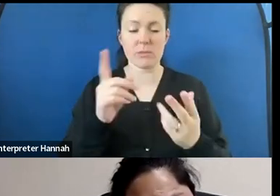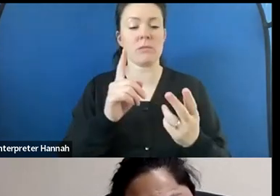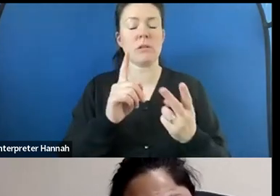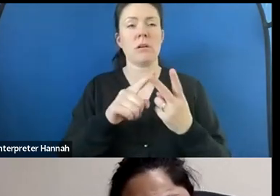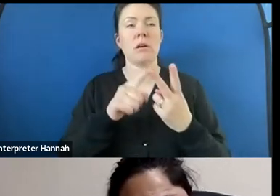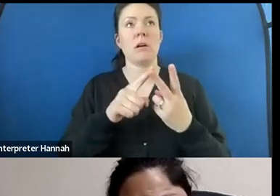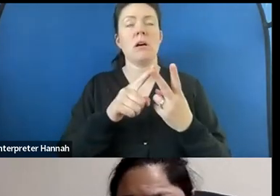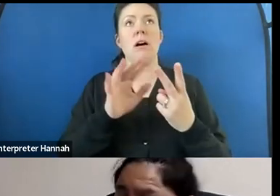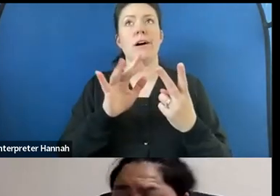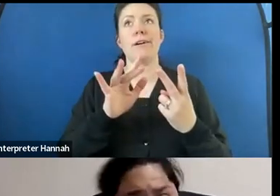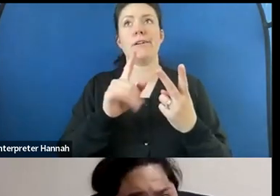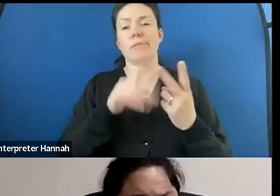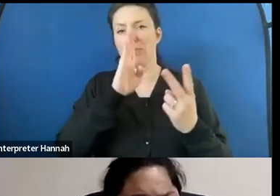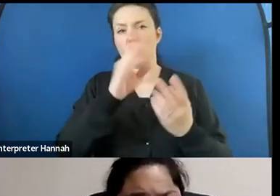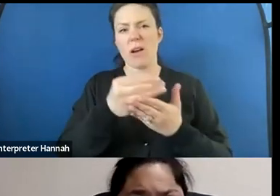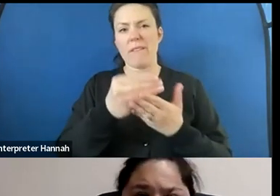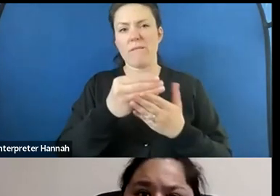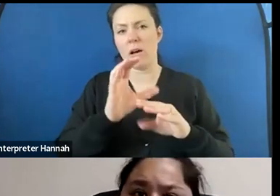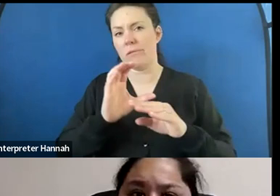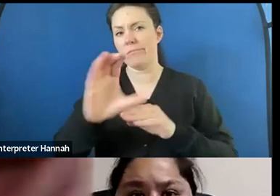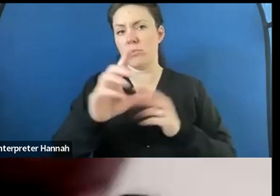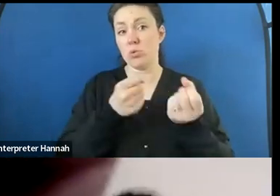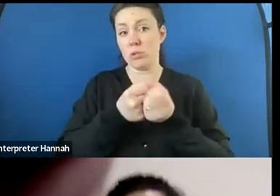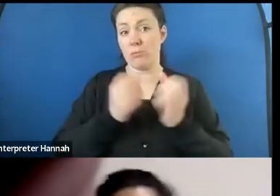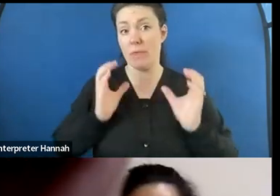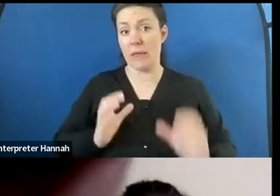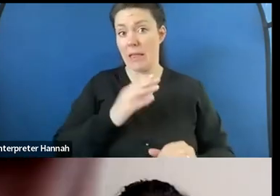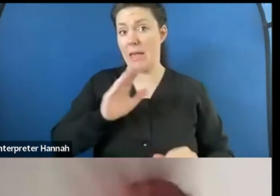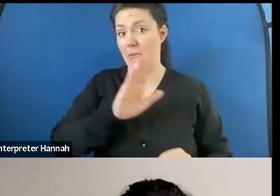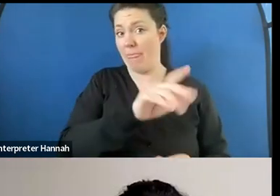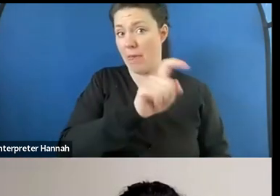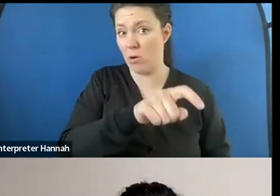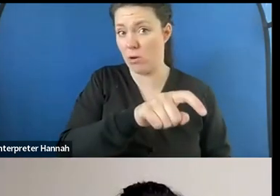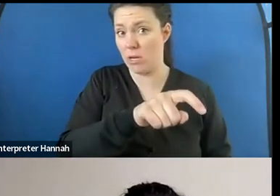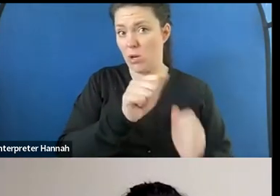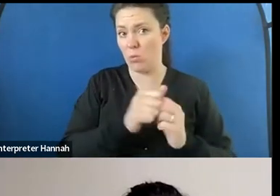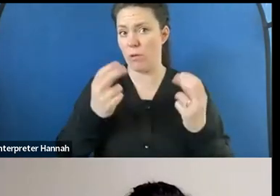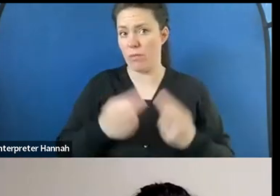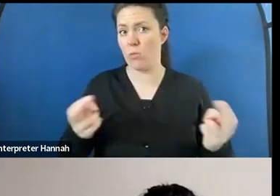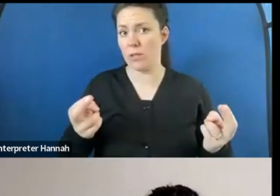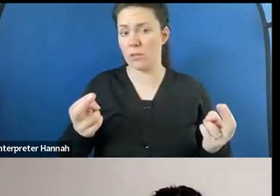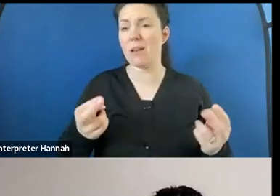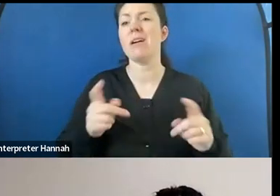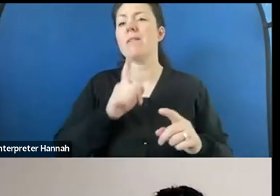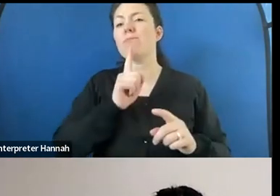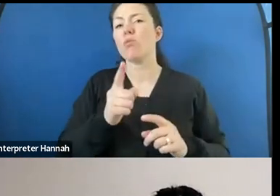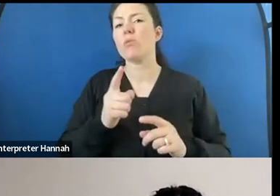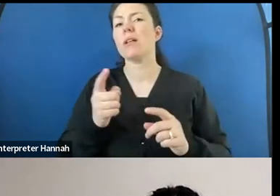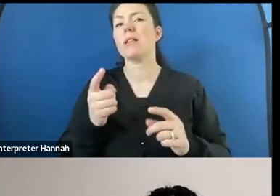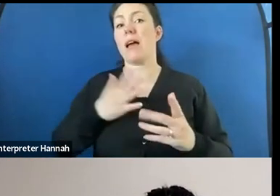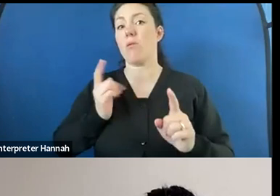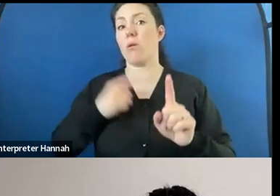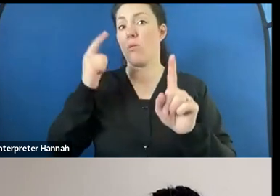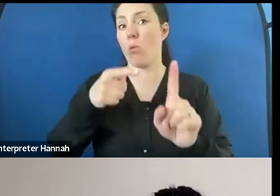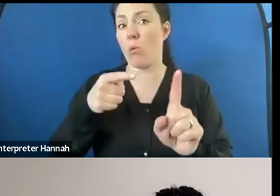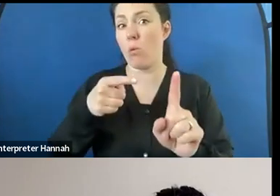direct funds, you know, to support the client and their need with resources. But really what we're looking for is